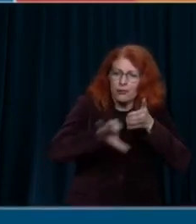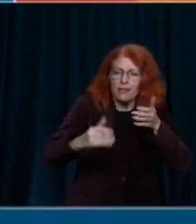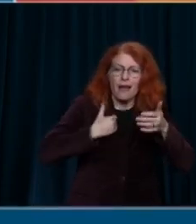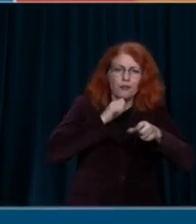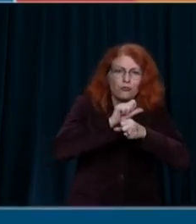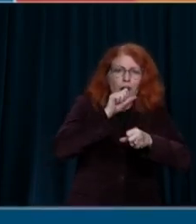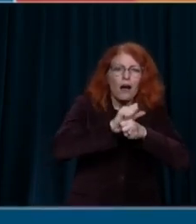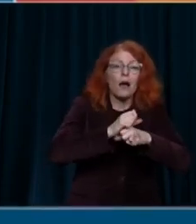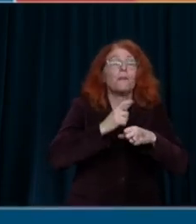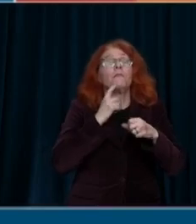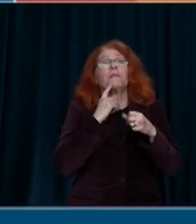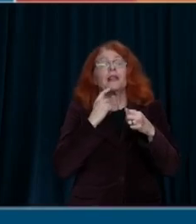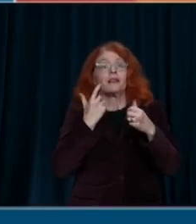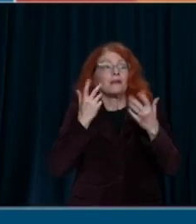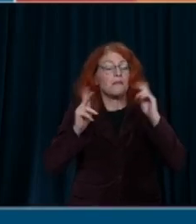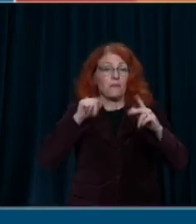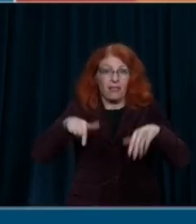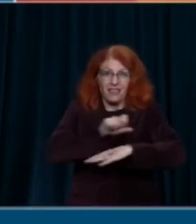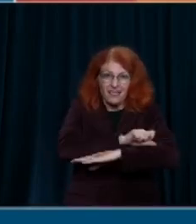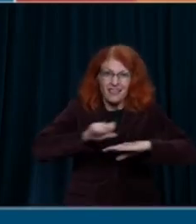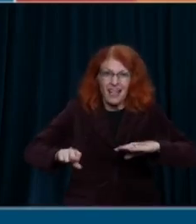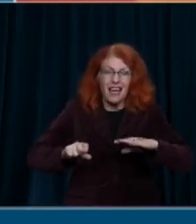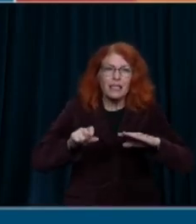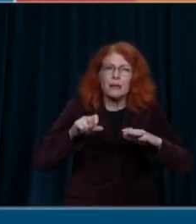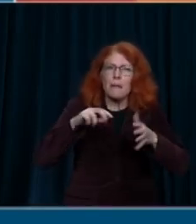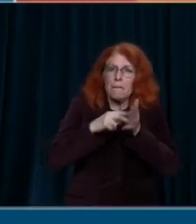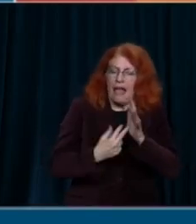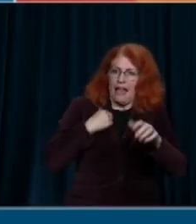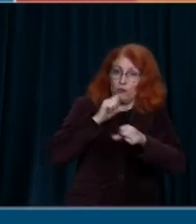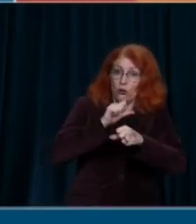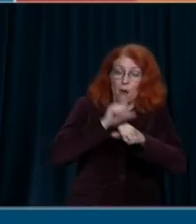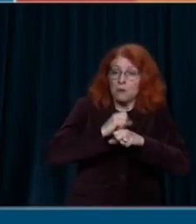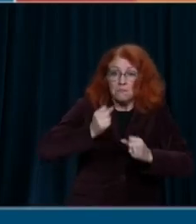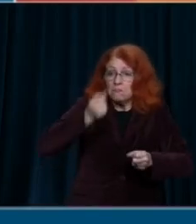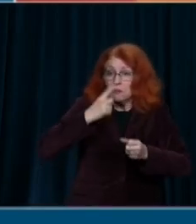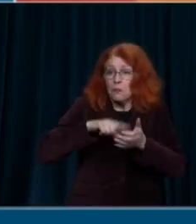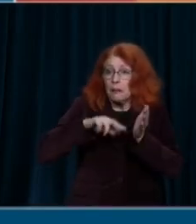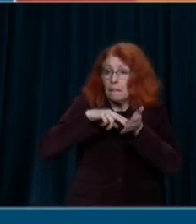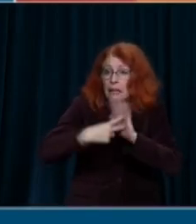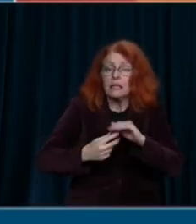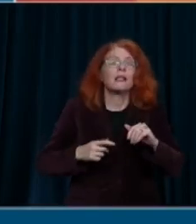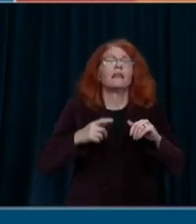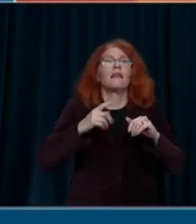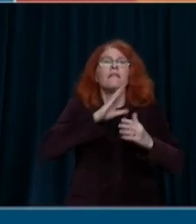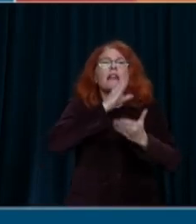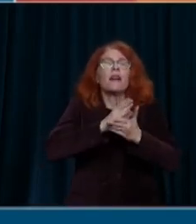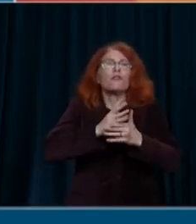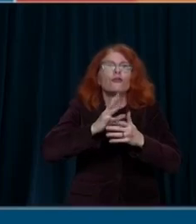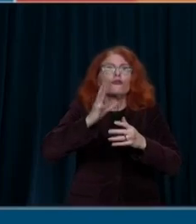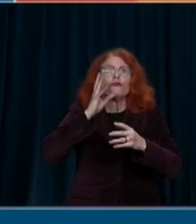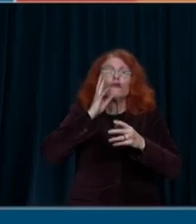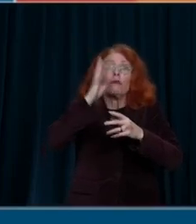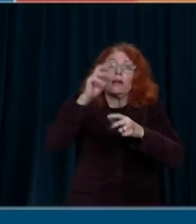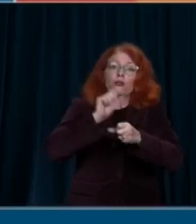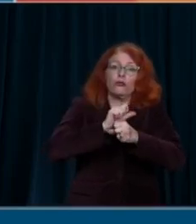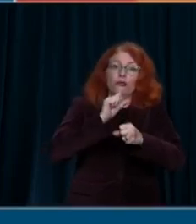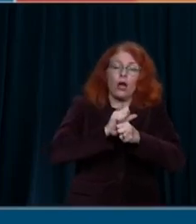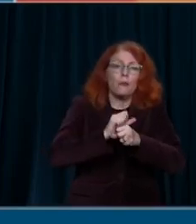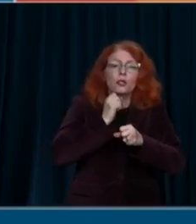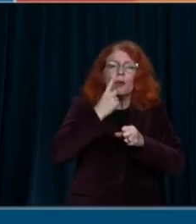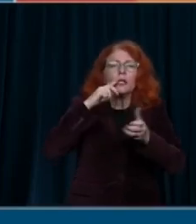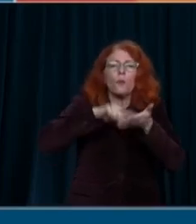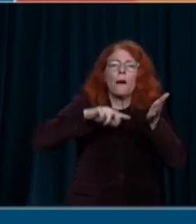There are folks on this stage that don't know what it means to have a job, that have never created a job and don't know what it means to